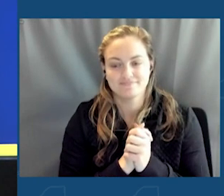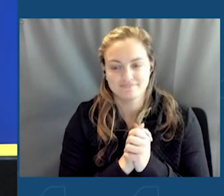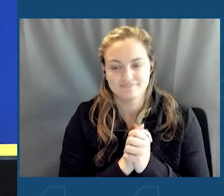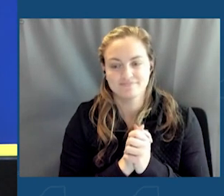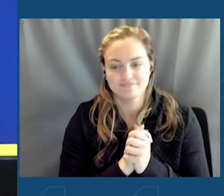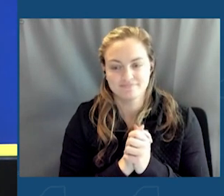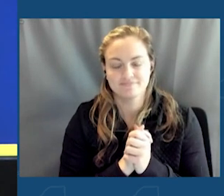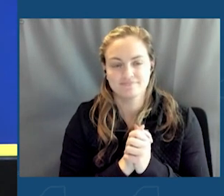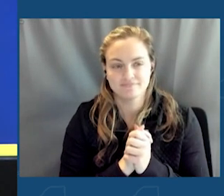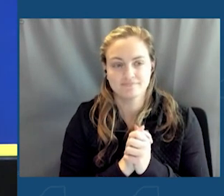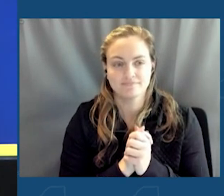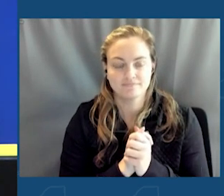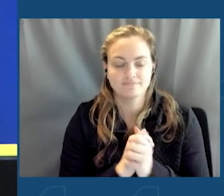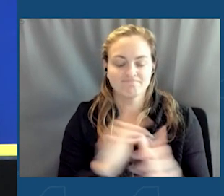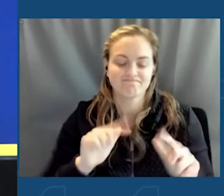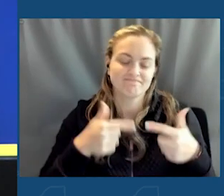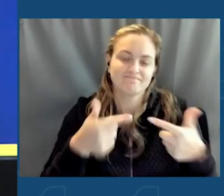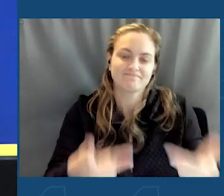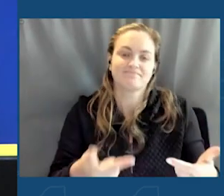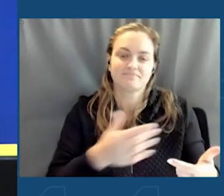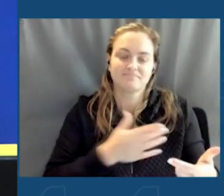bring forward my good friend,